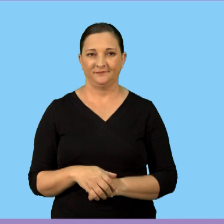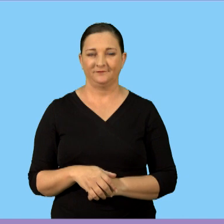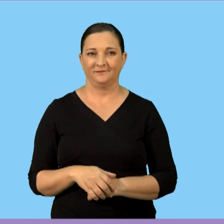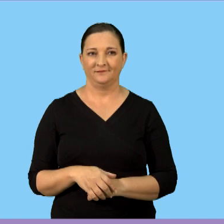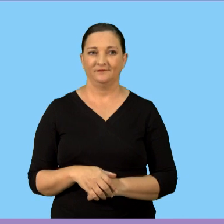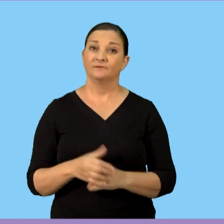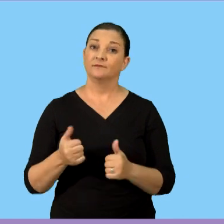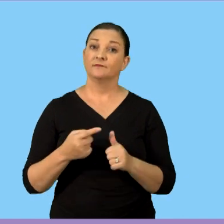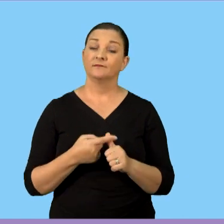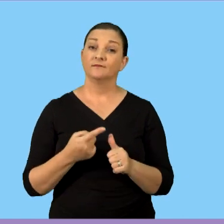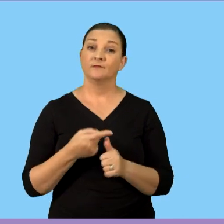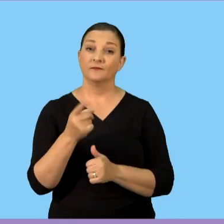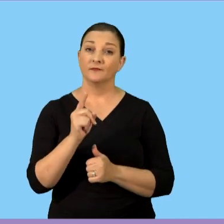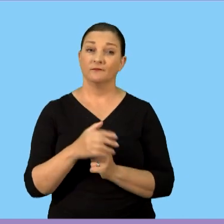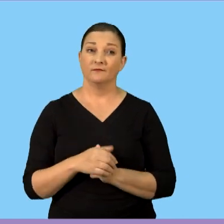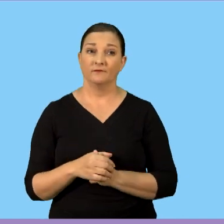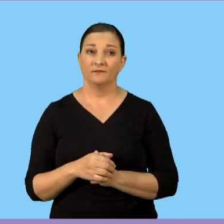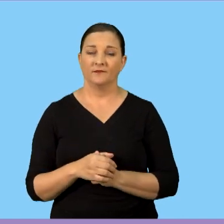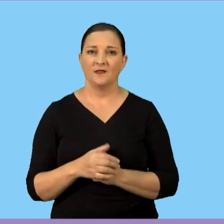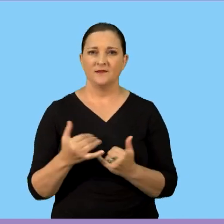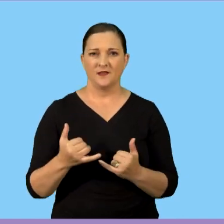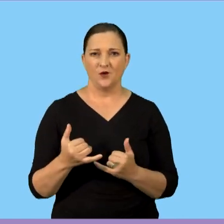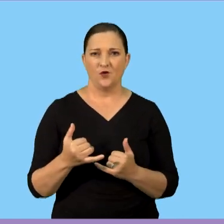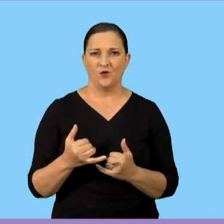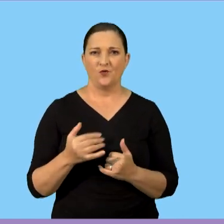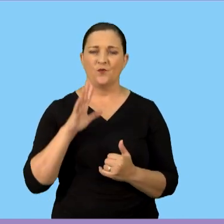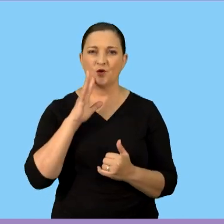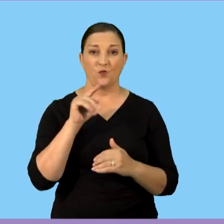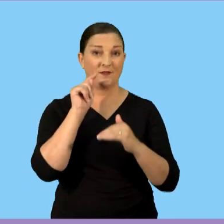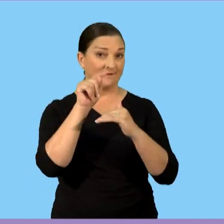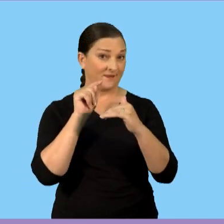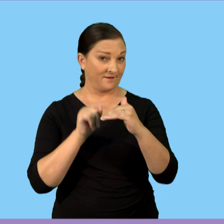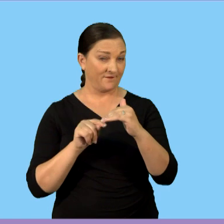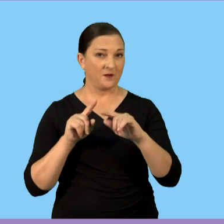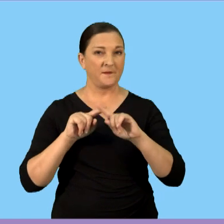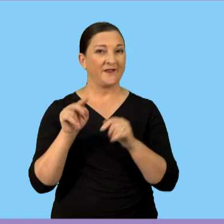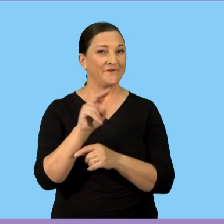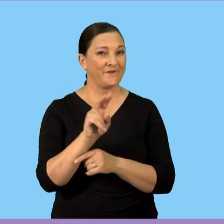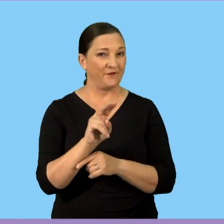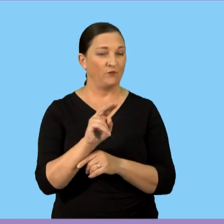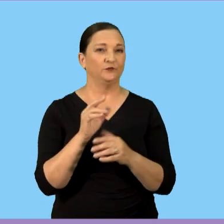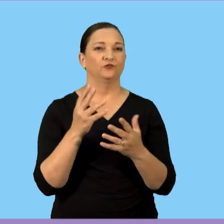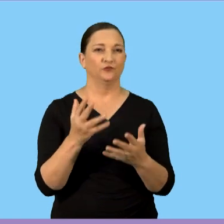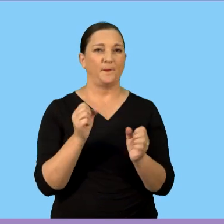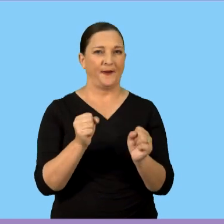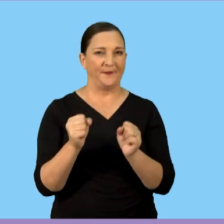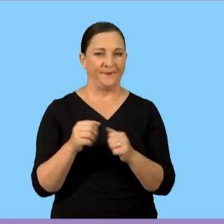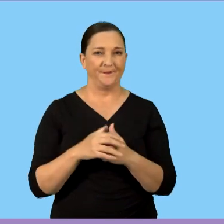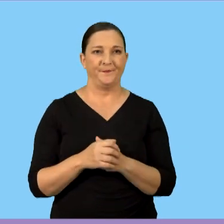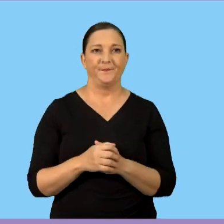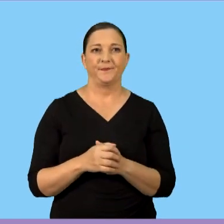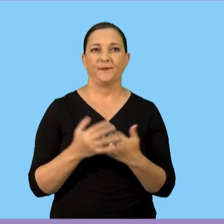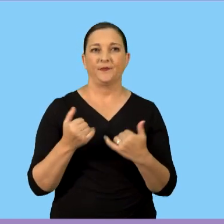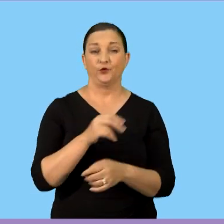7. And as an answer there, we are going to divide the integers but leave the variables as